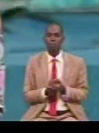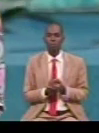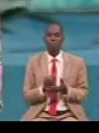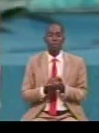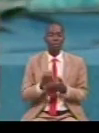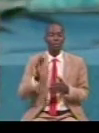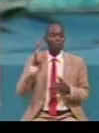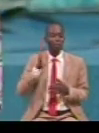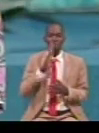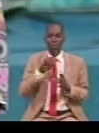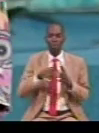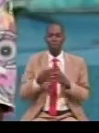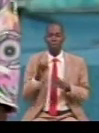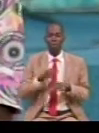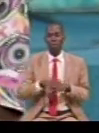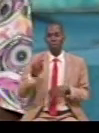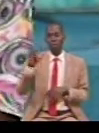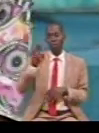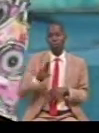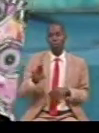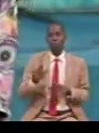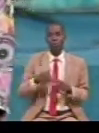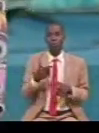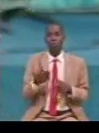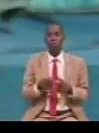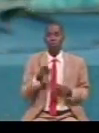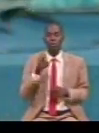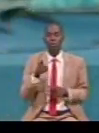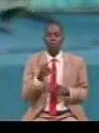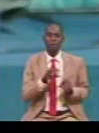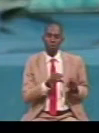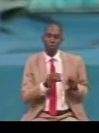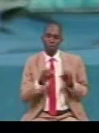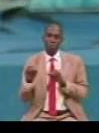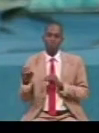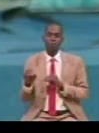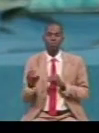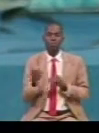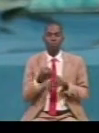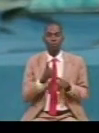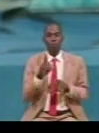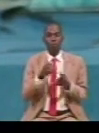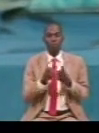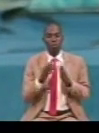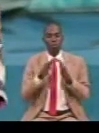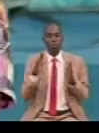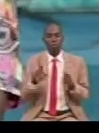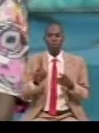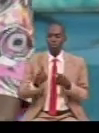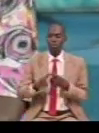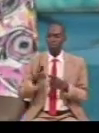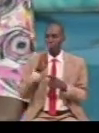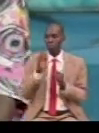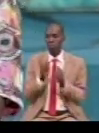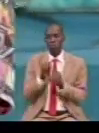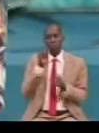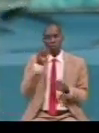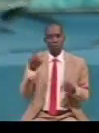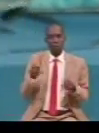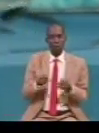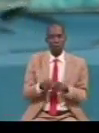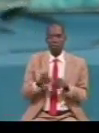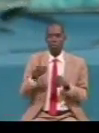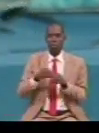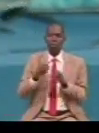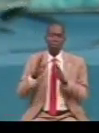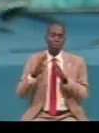on Thursday. So I moved from Chongwe to come to my sister's house here there in Avondale.